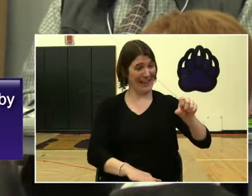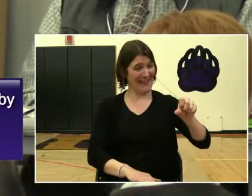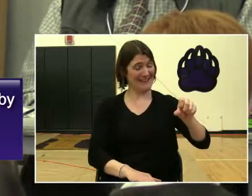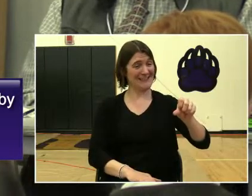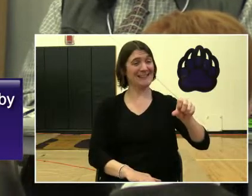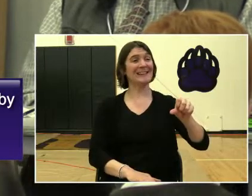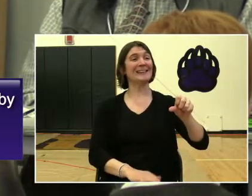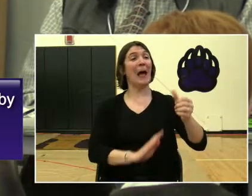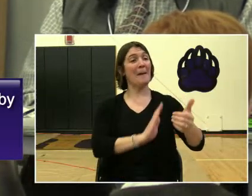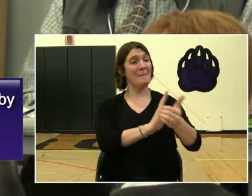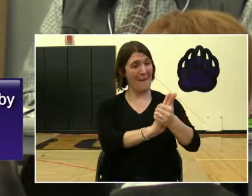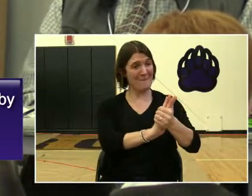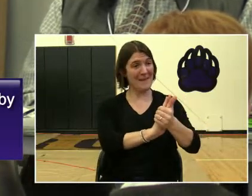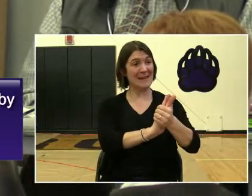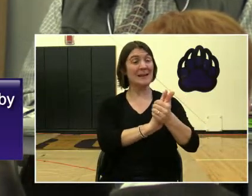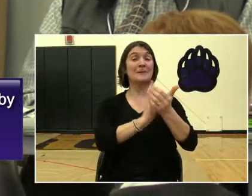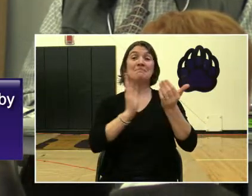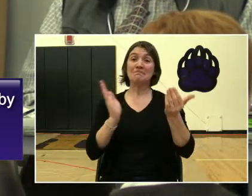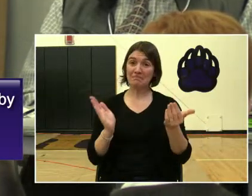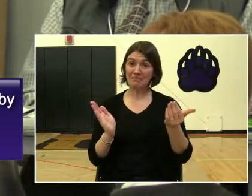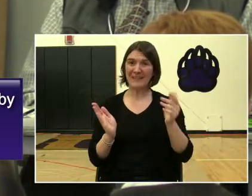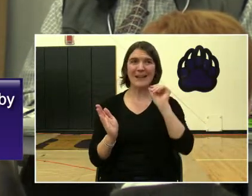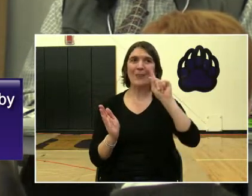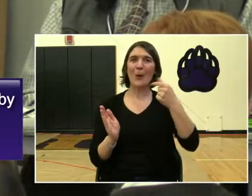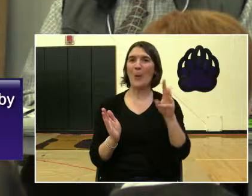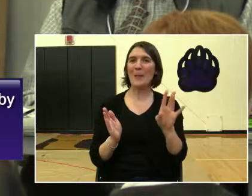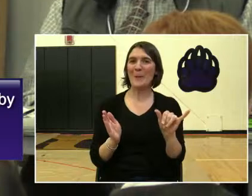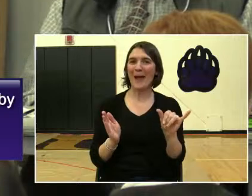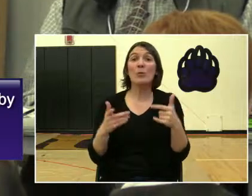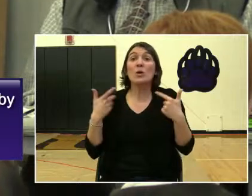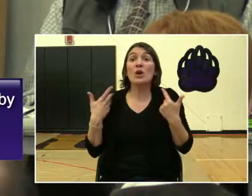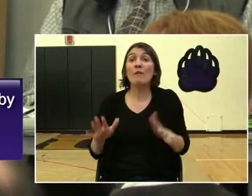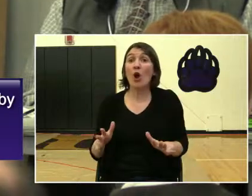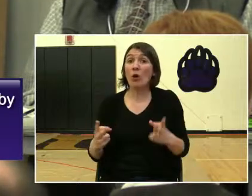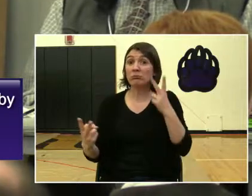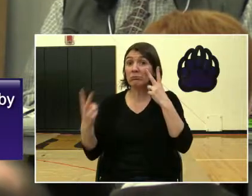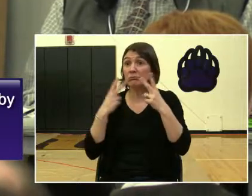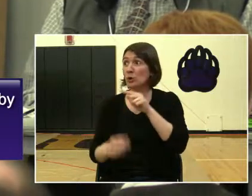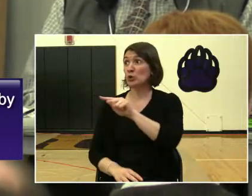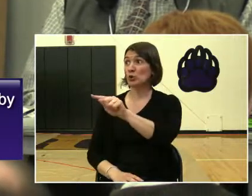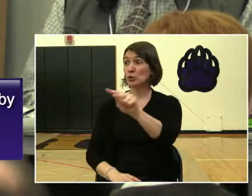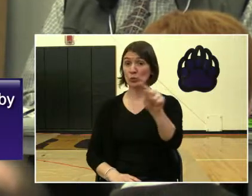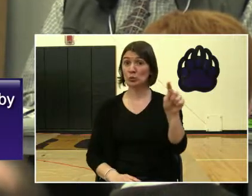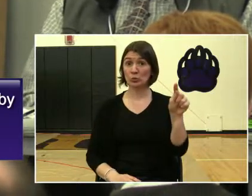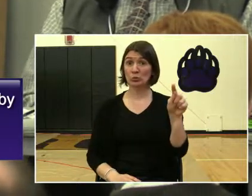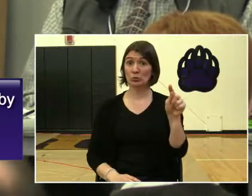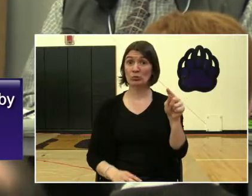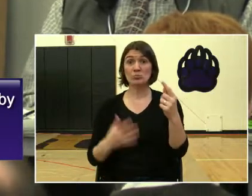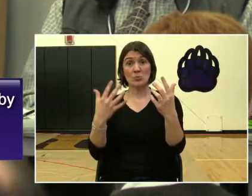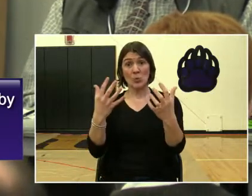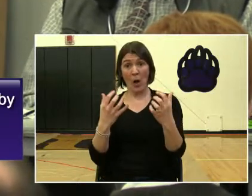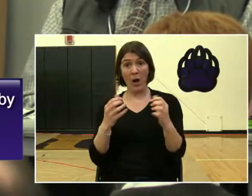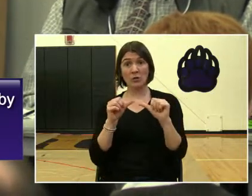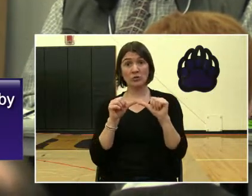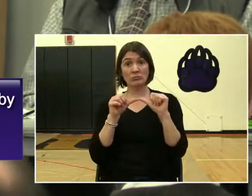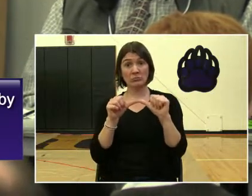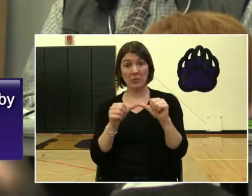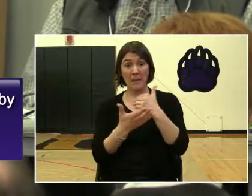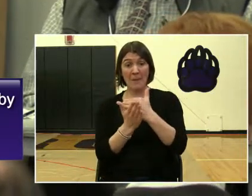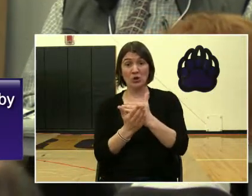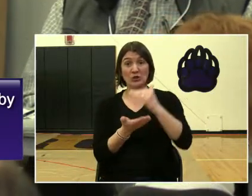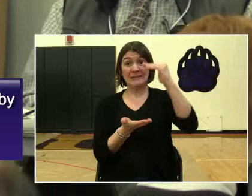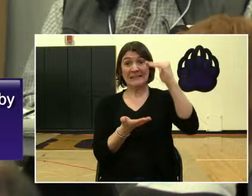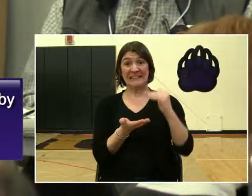um Amendment but we've already heard from this body that you know there is a desire to keep this budget